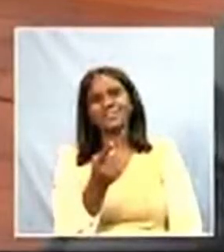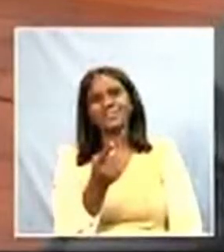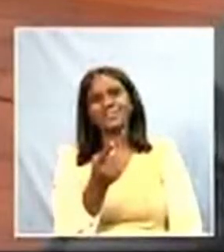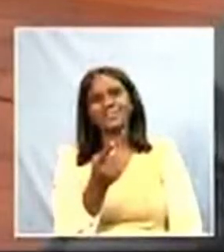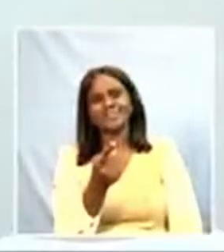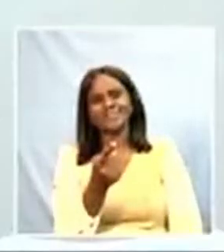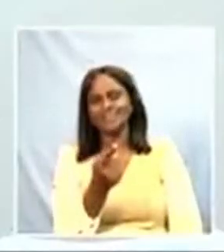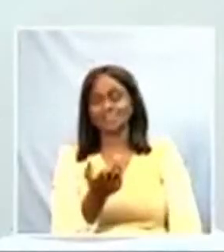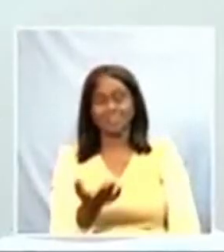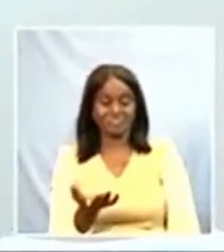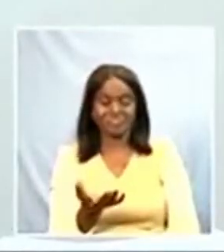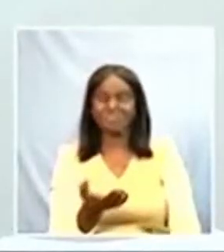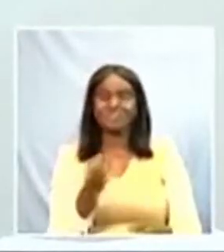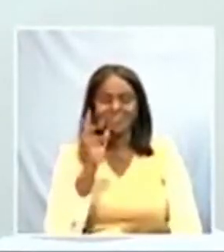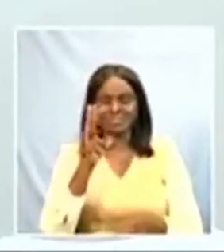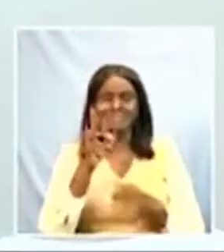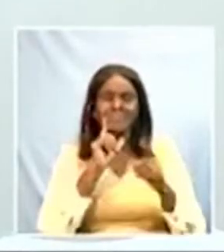issue.